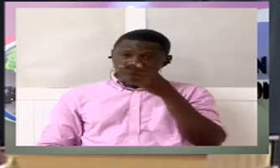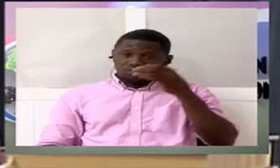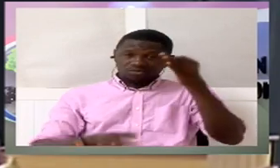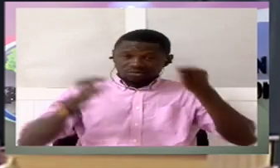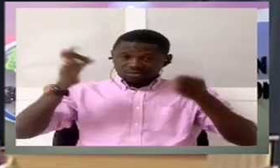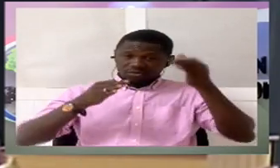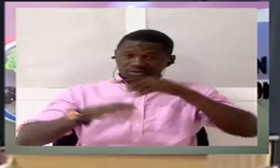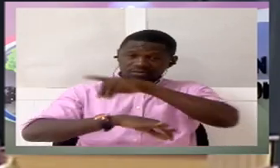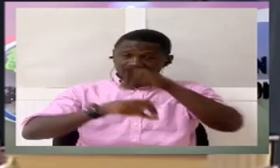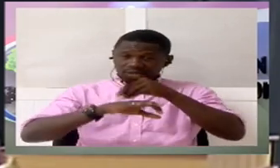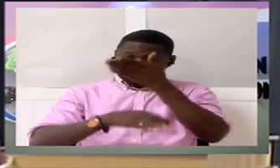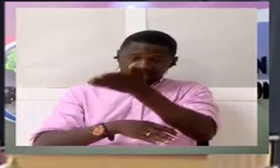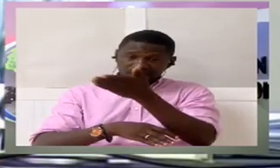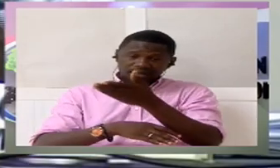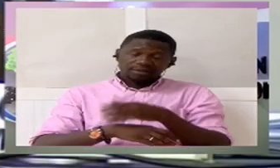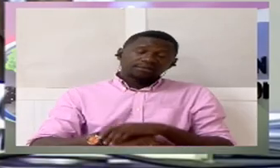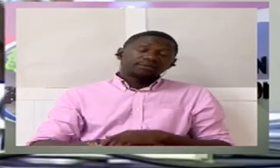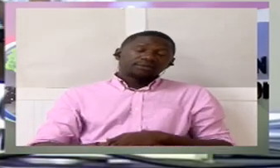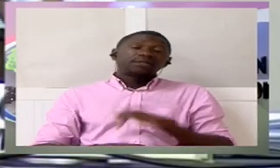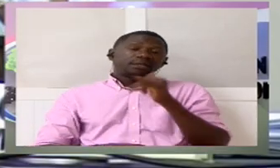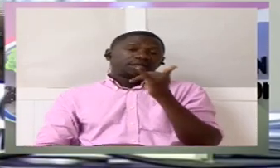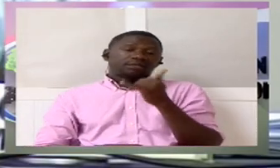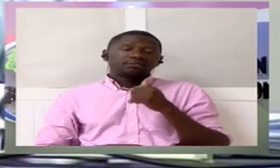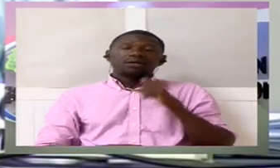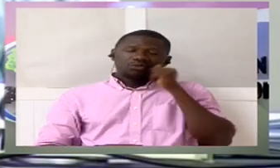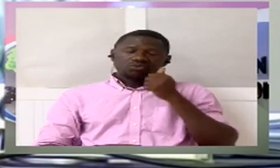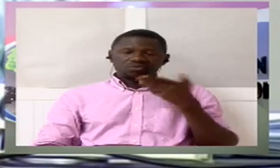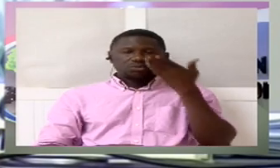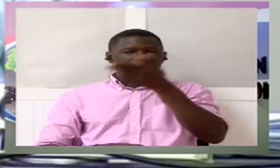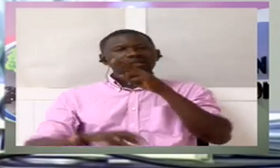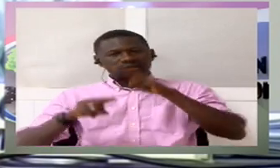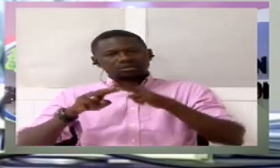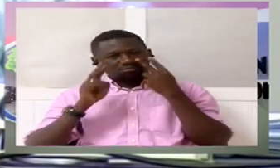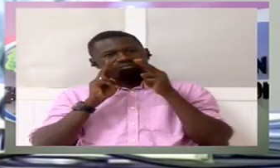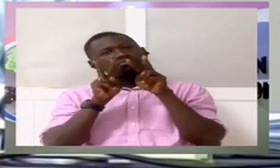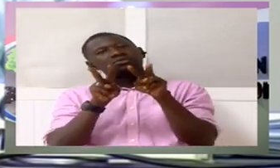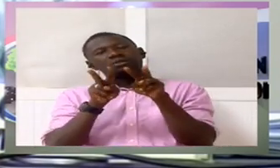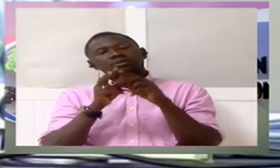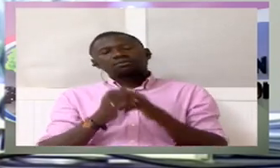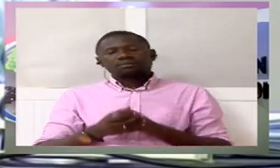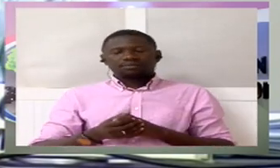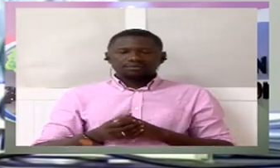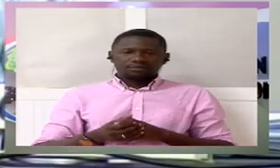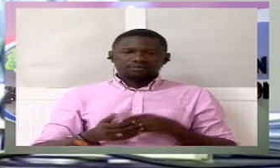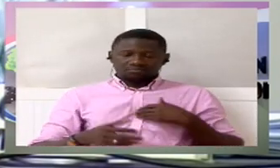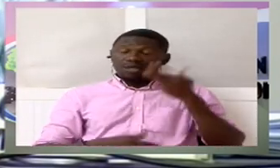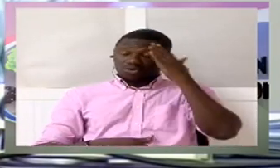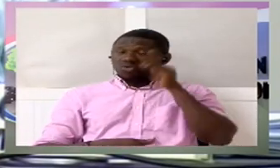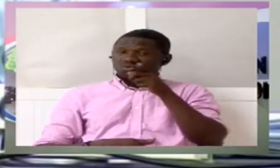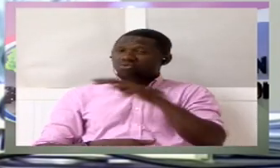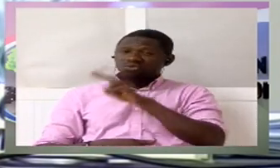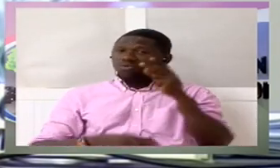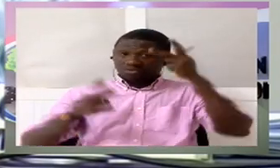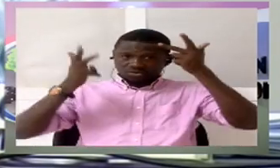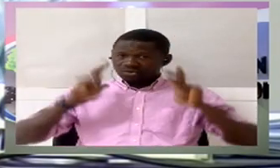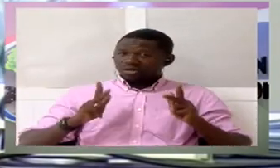Yes, I used to be present. I know you are not a lawyer. But you are a